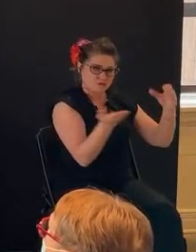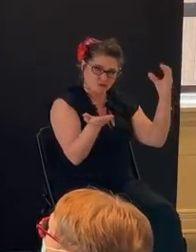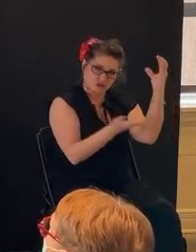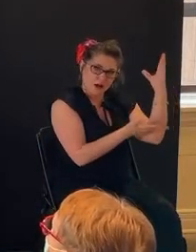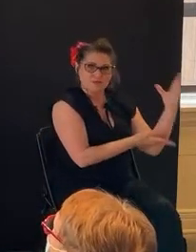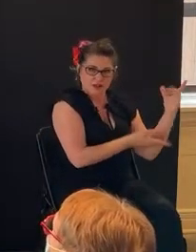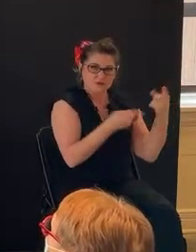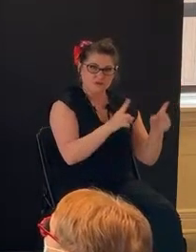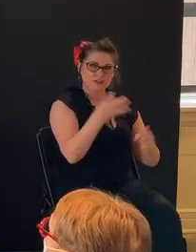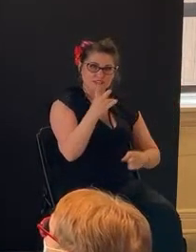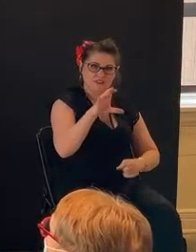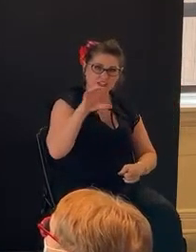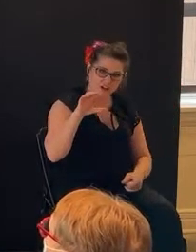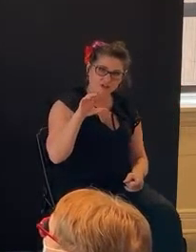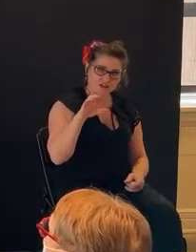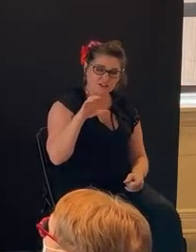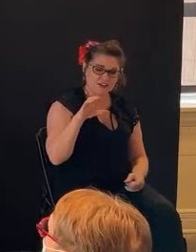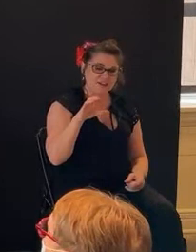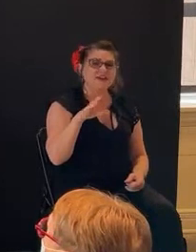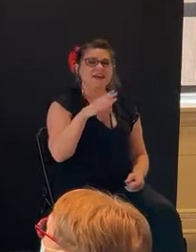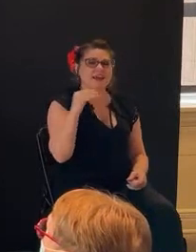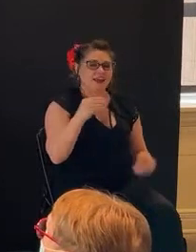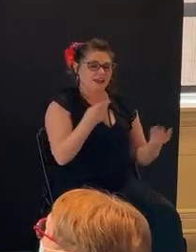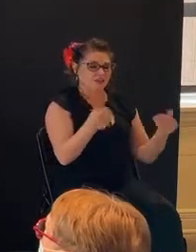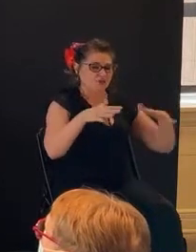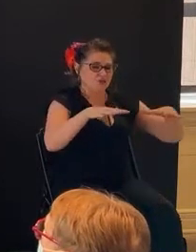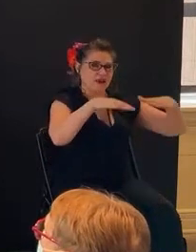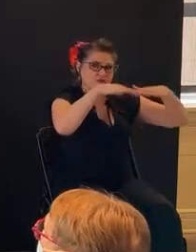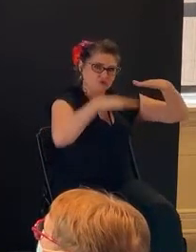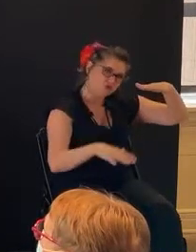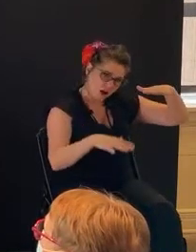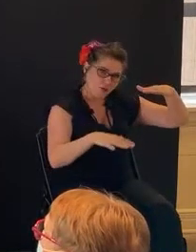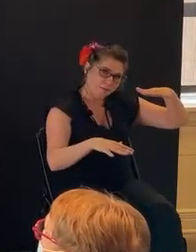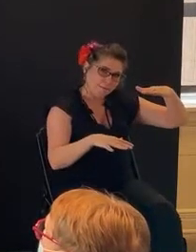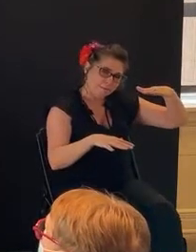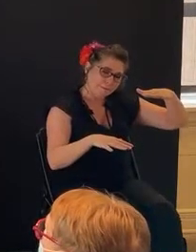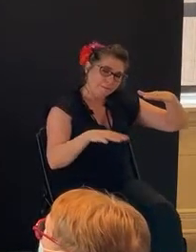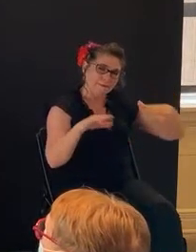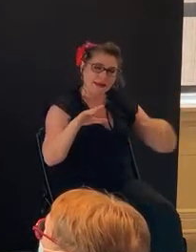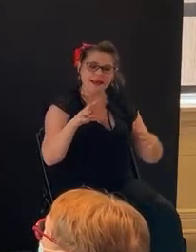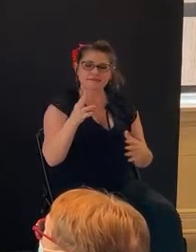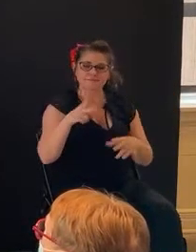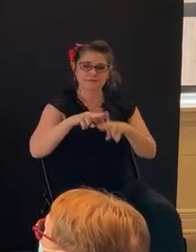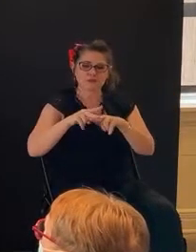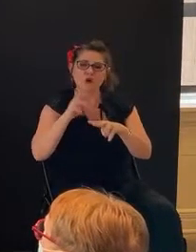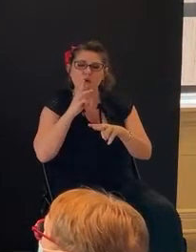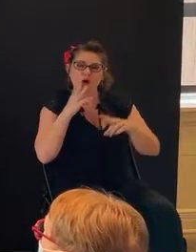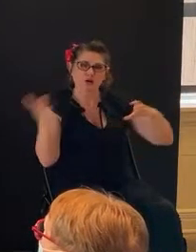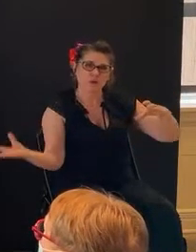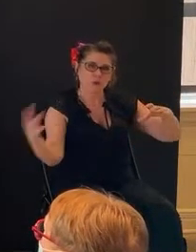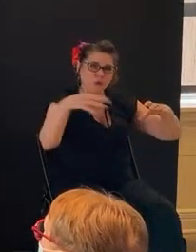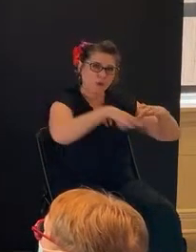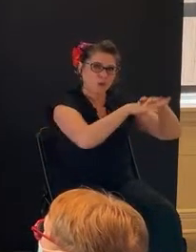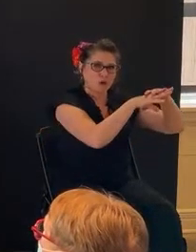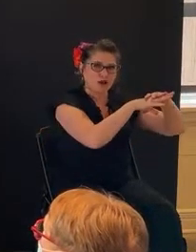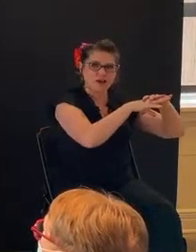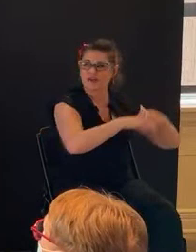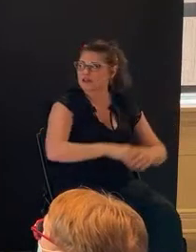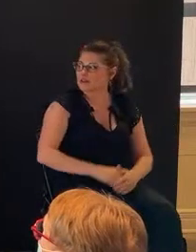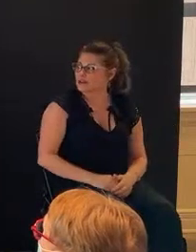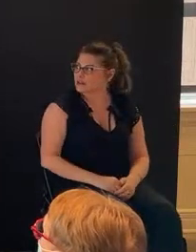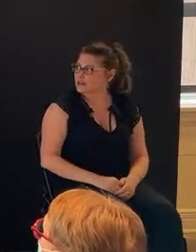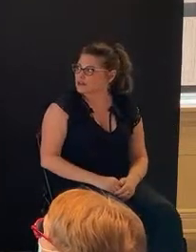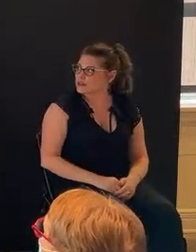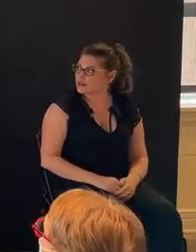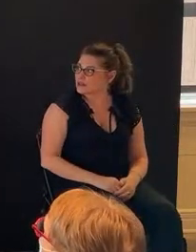the ground dropped and their roots were flooded with salt water. So, I can't remember if I put that